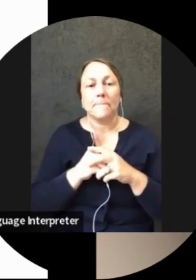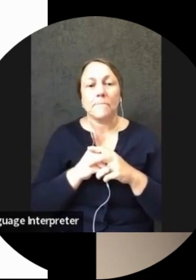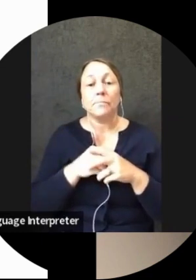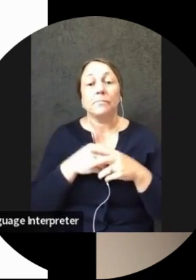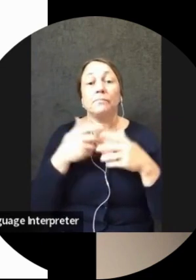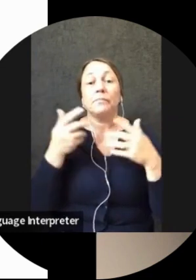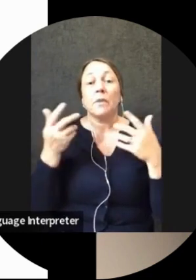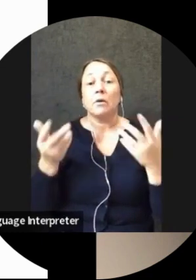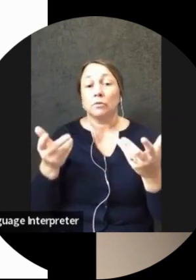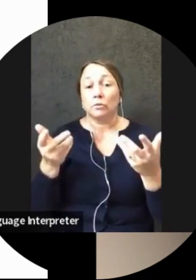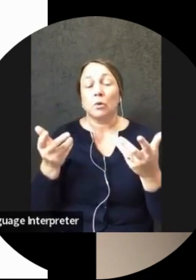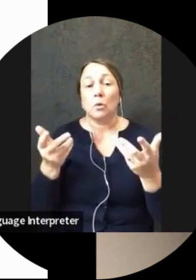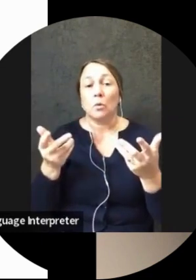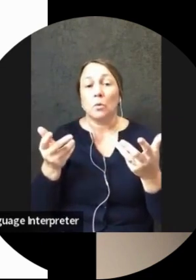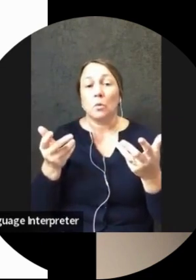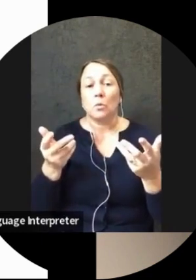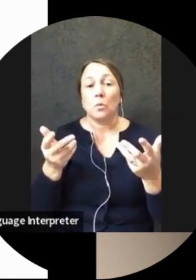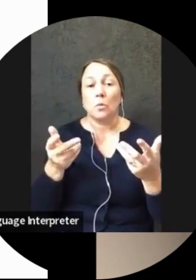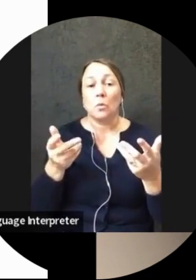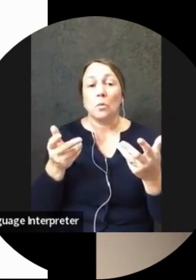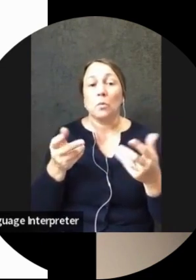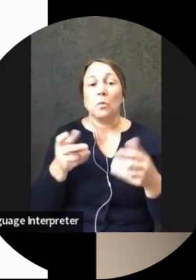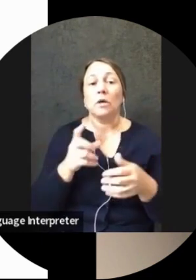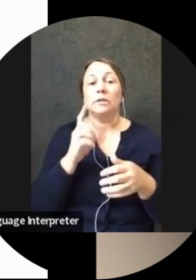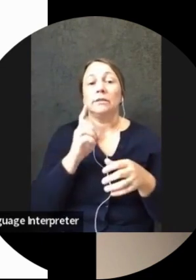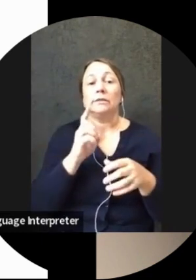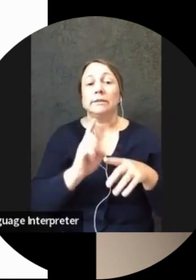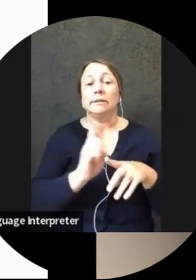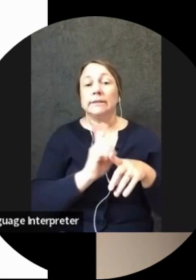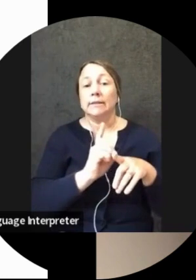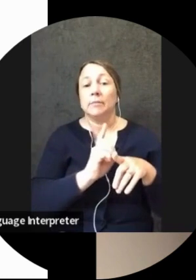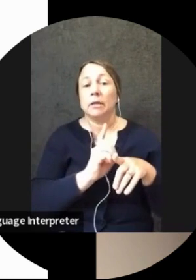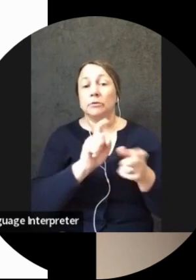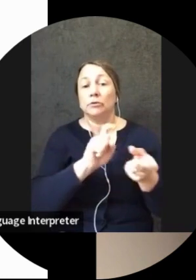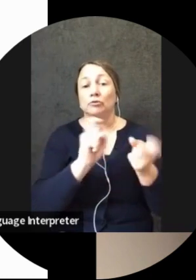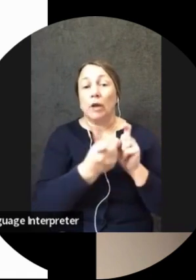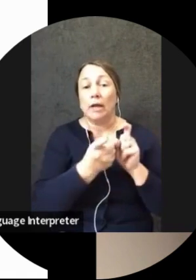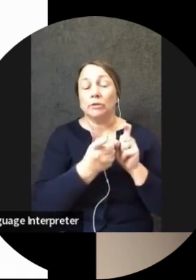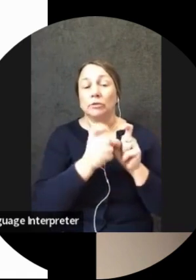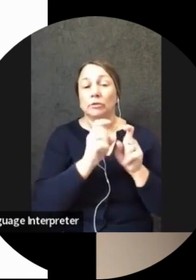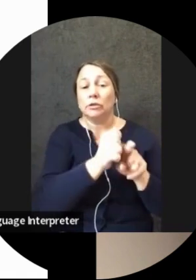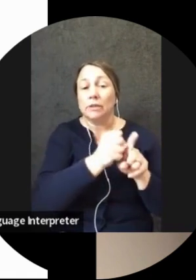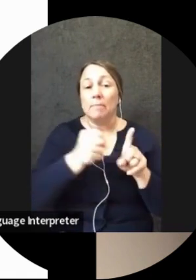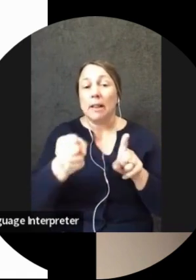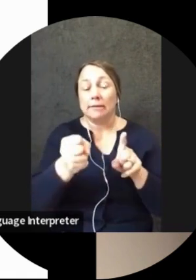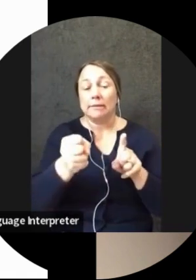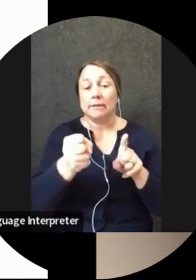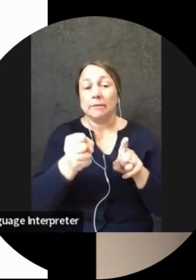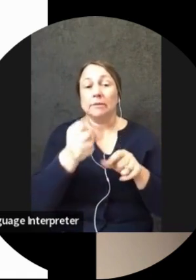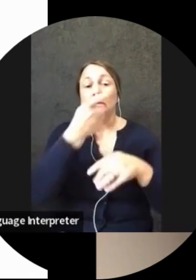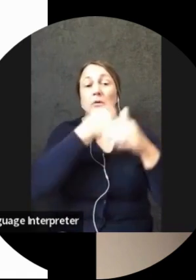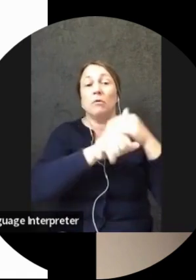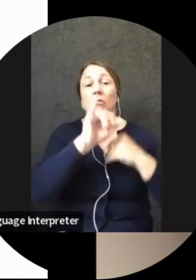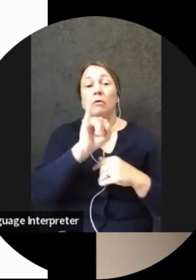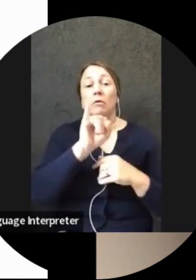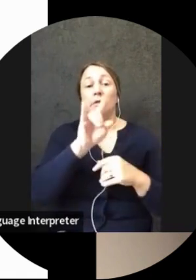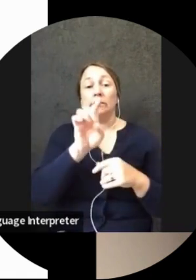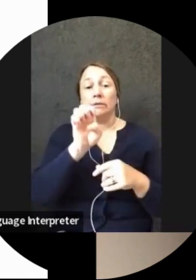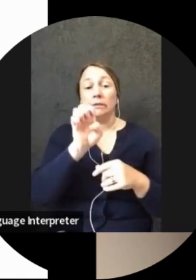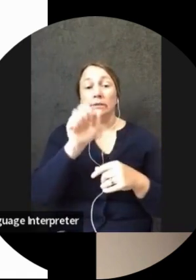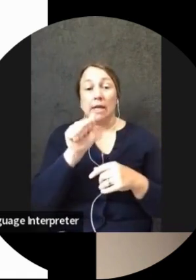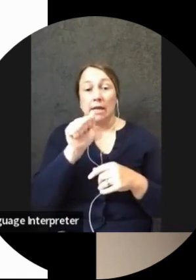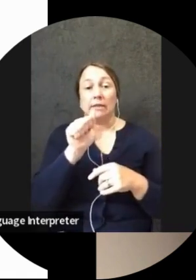So disciplinary changes in placement. So under the IDEA,